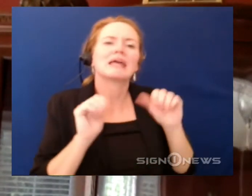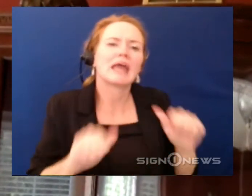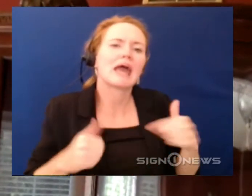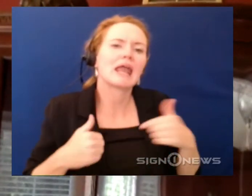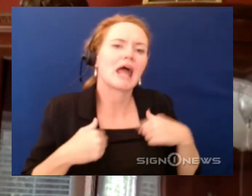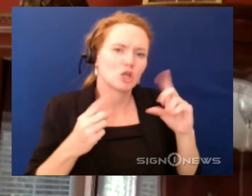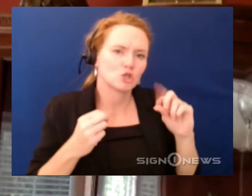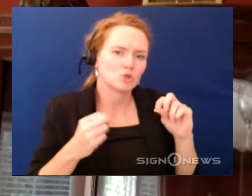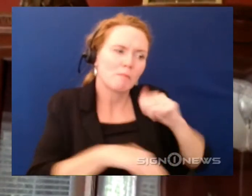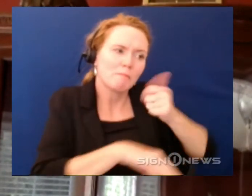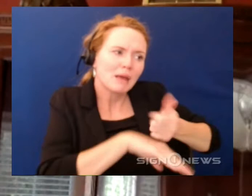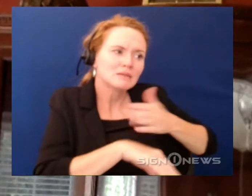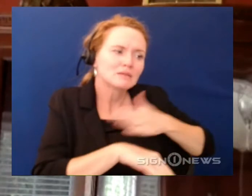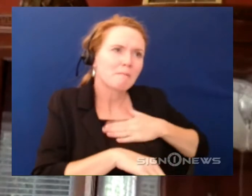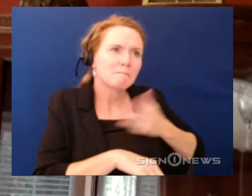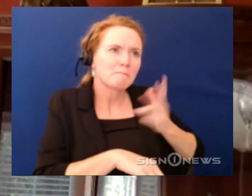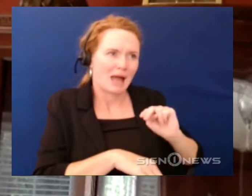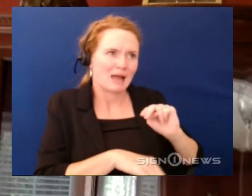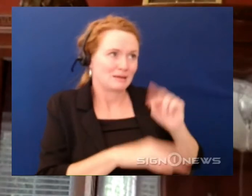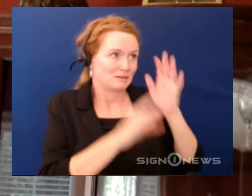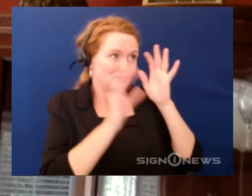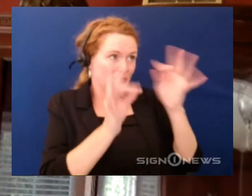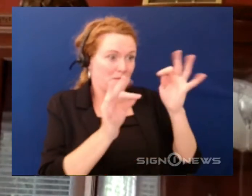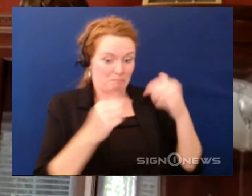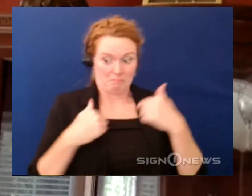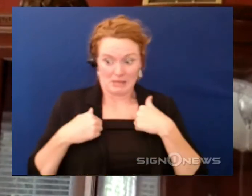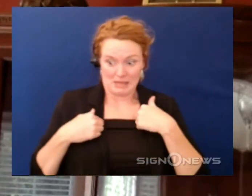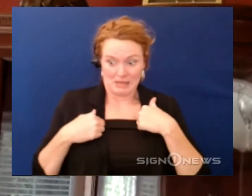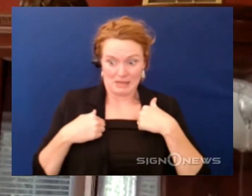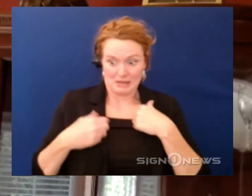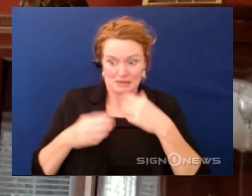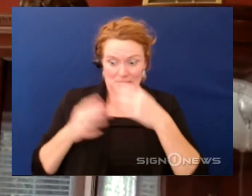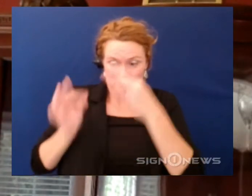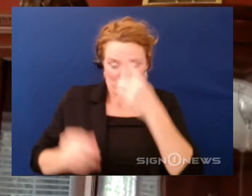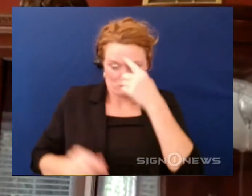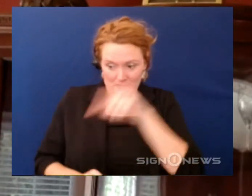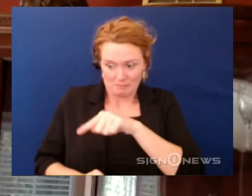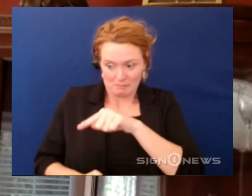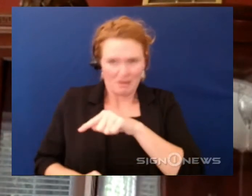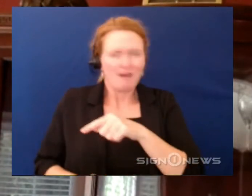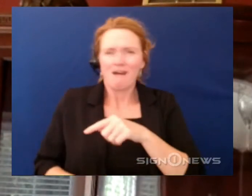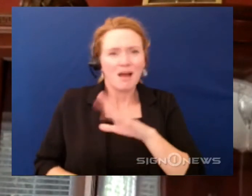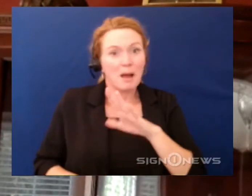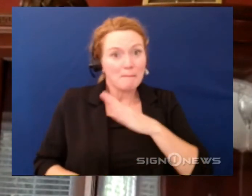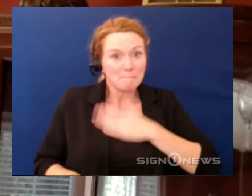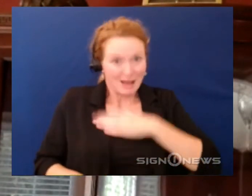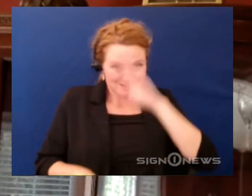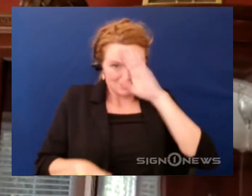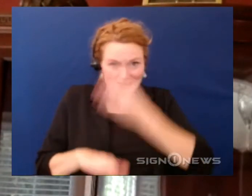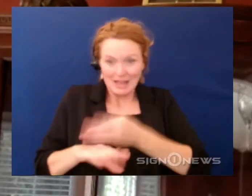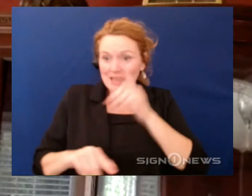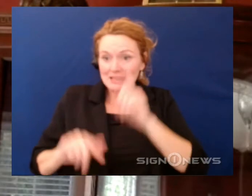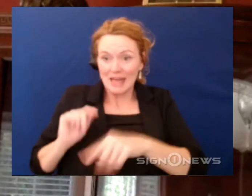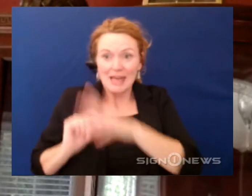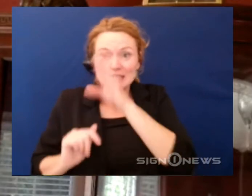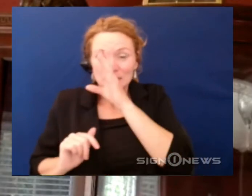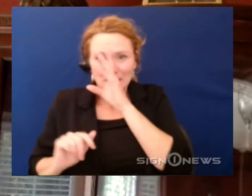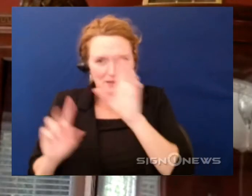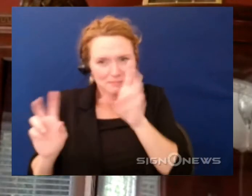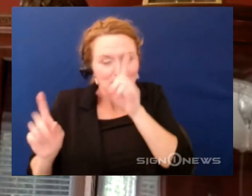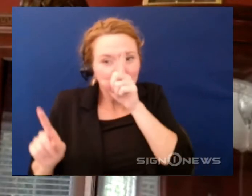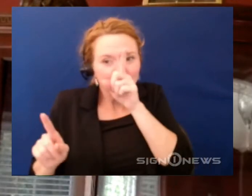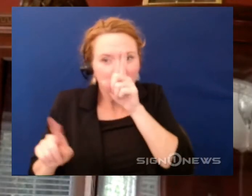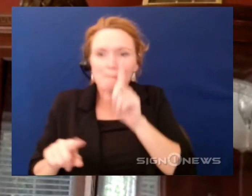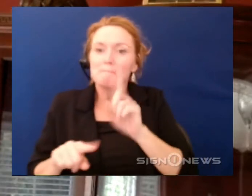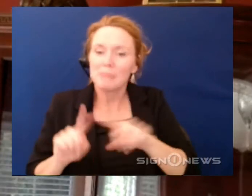own dream. I don't define my son's potential. My son can't speak, but he makes a living